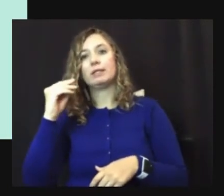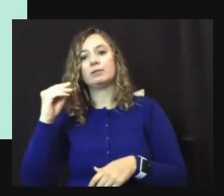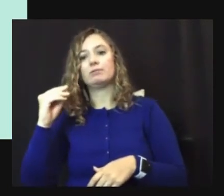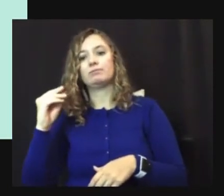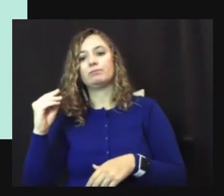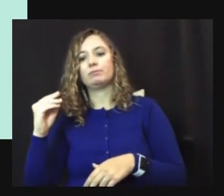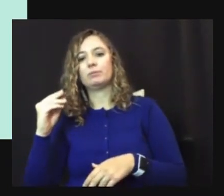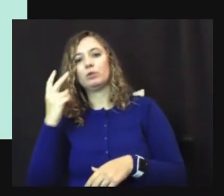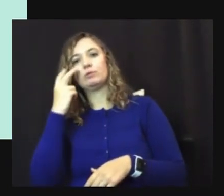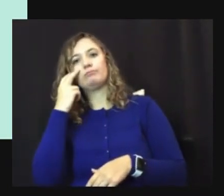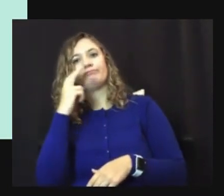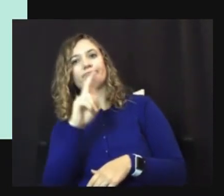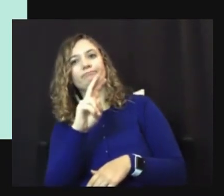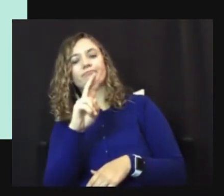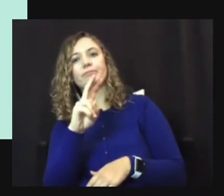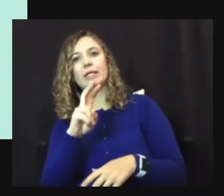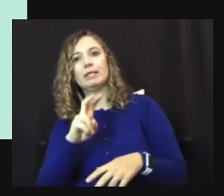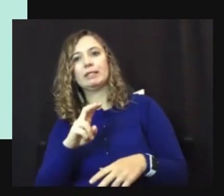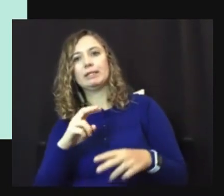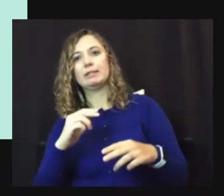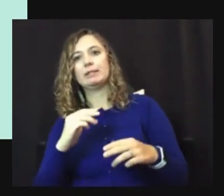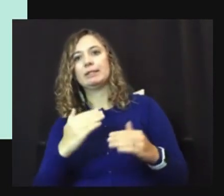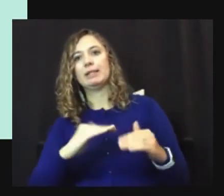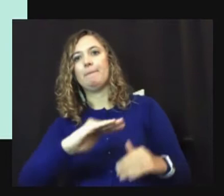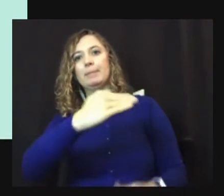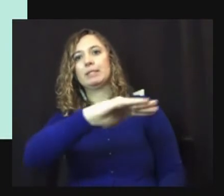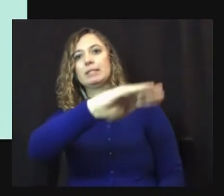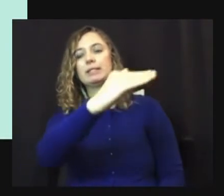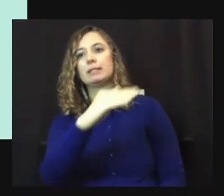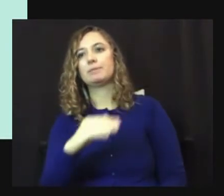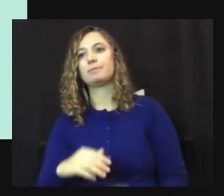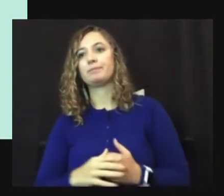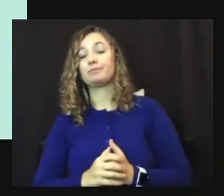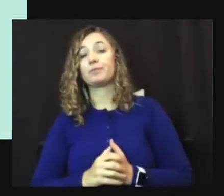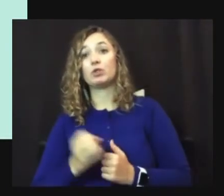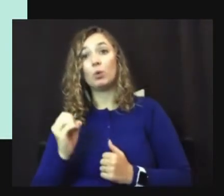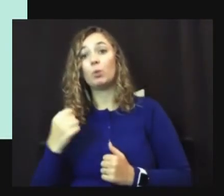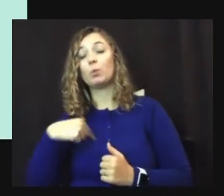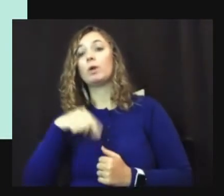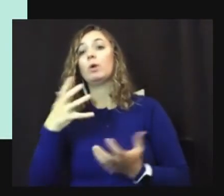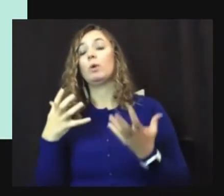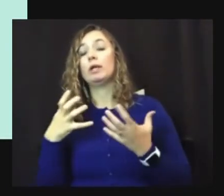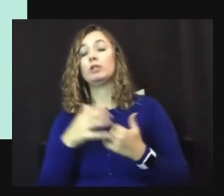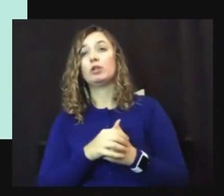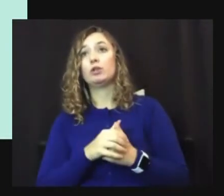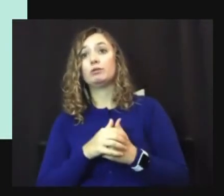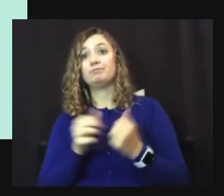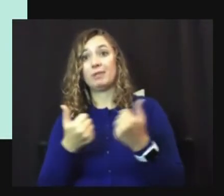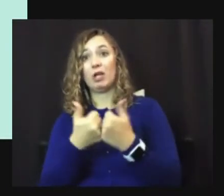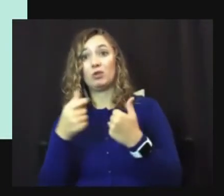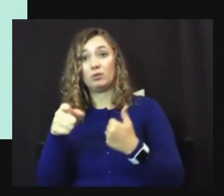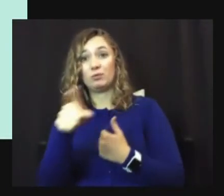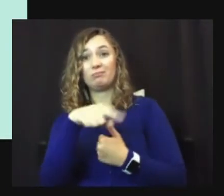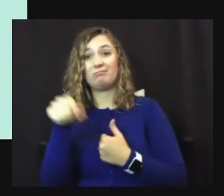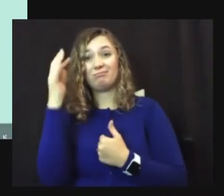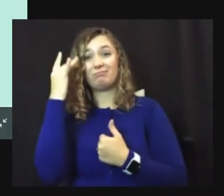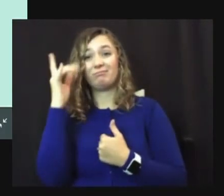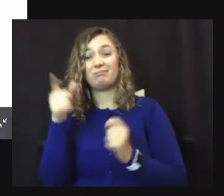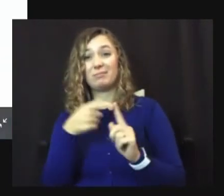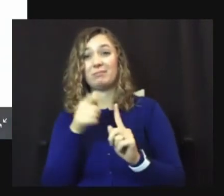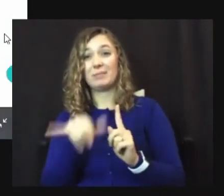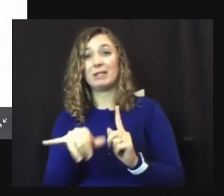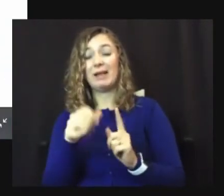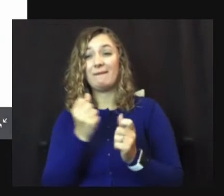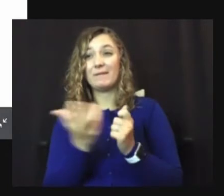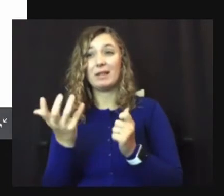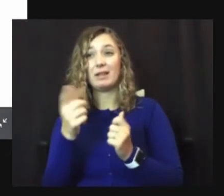this is something that we want to challenge you to think about, because everything that you read